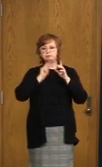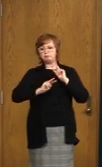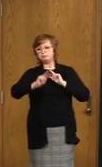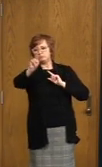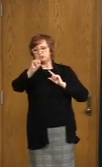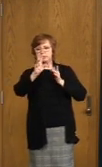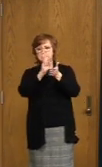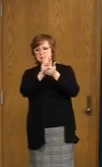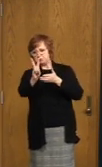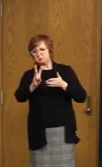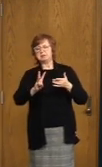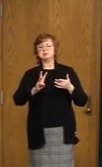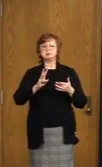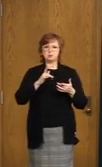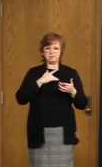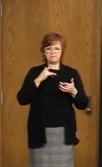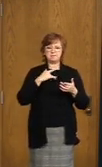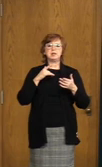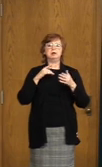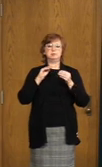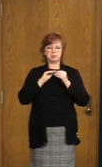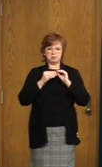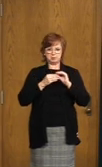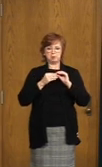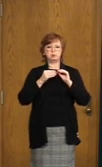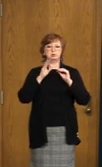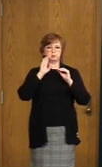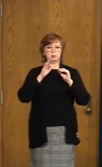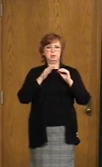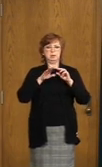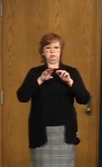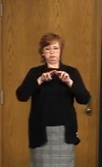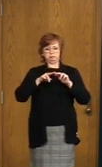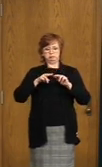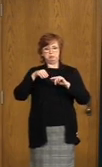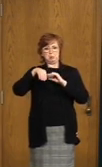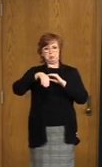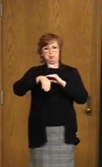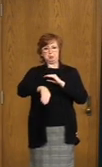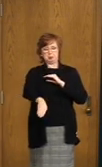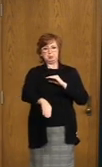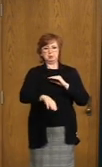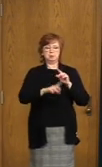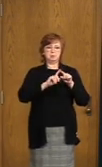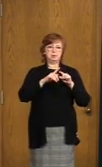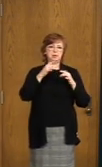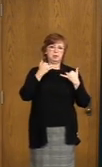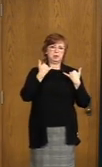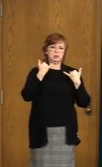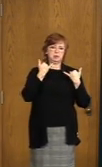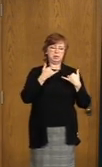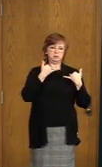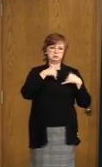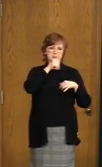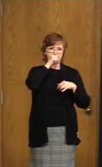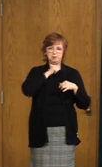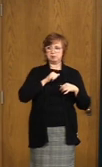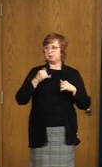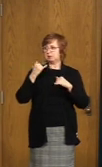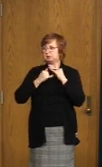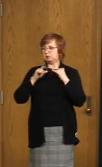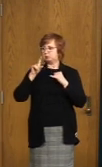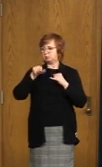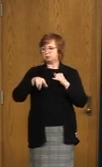should be starting to carefully come out of this. But I think we do need to stay the course. We'll take our final question